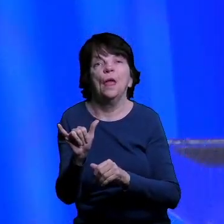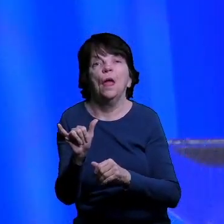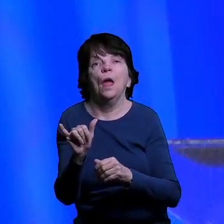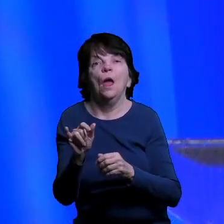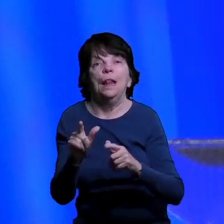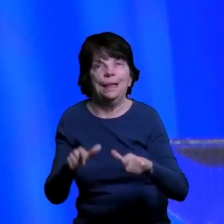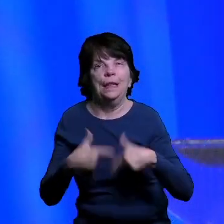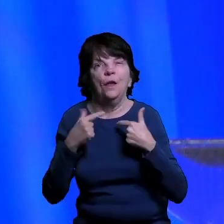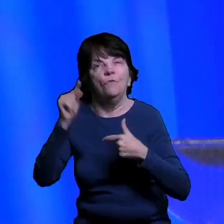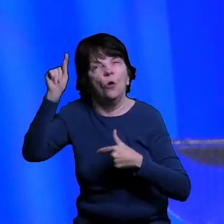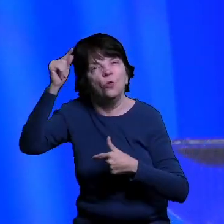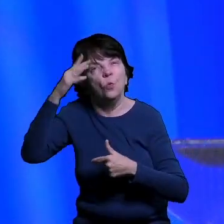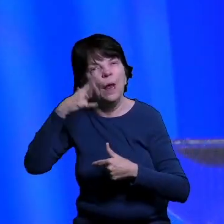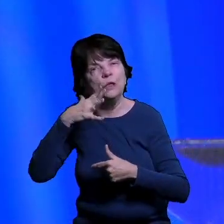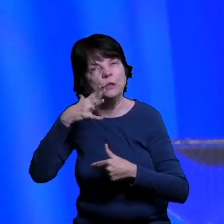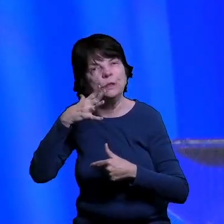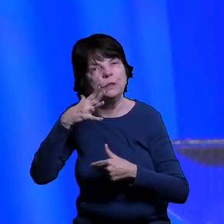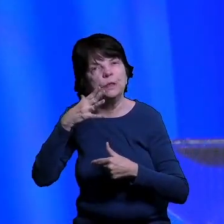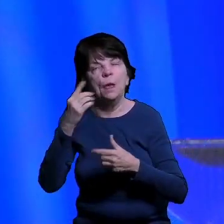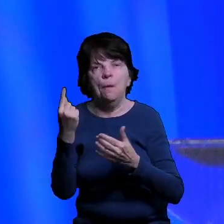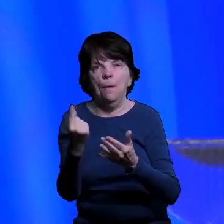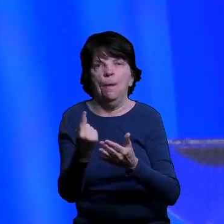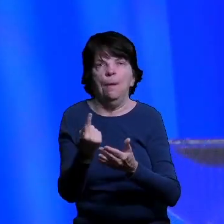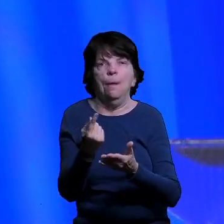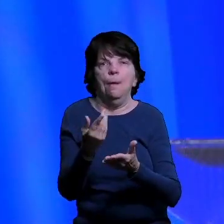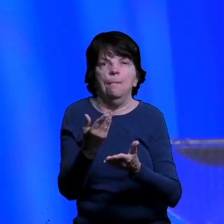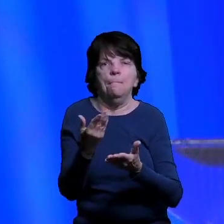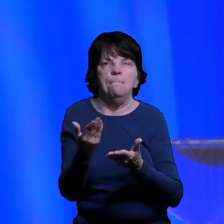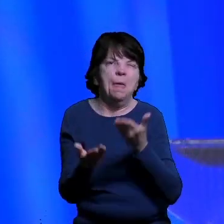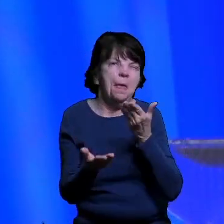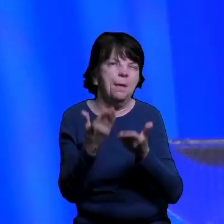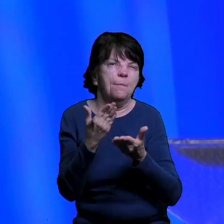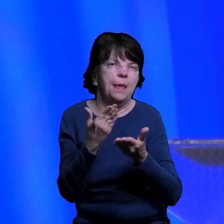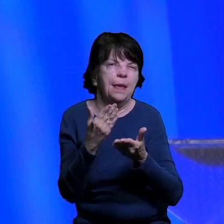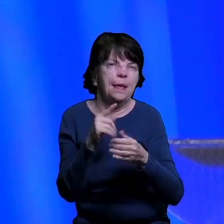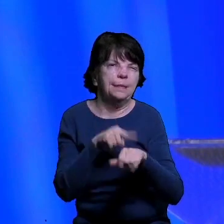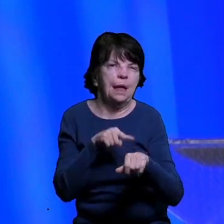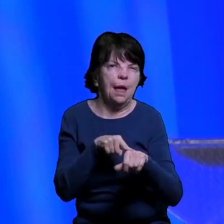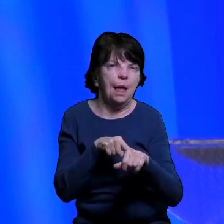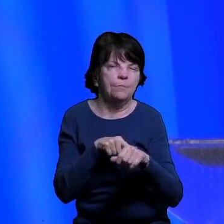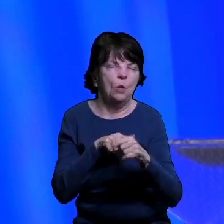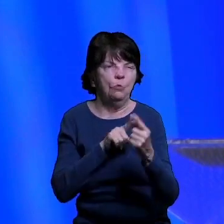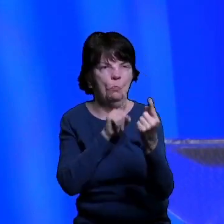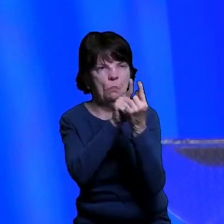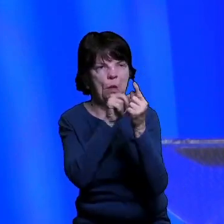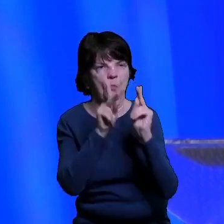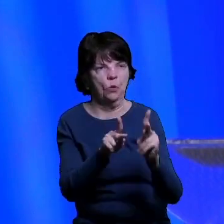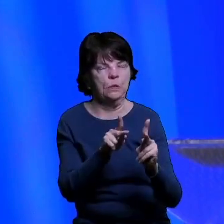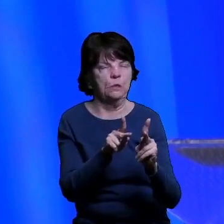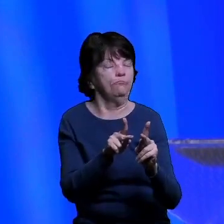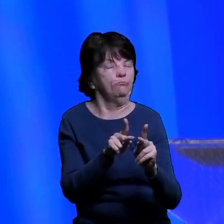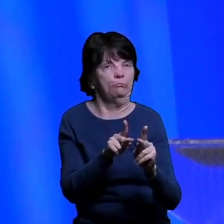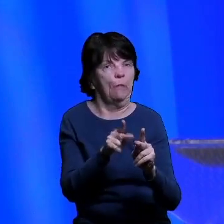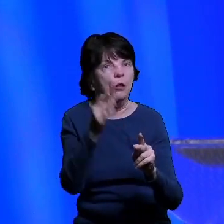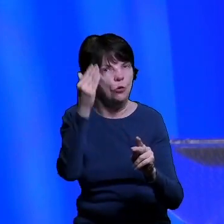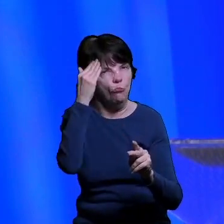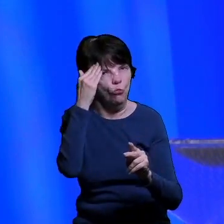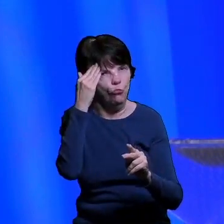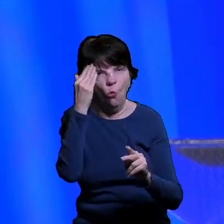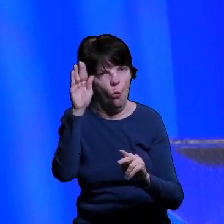may be moments that you encounter someone who may not quite know what you know.